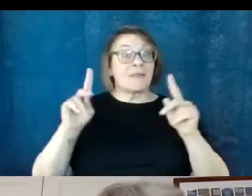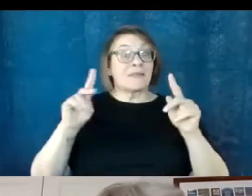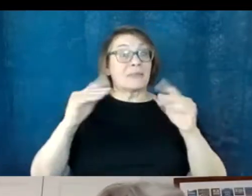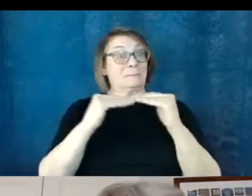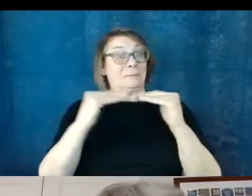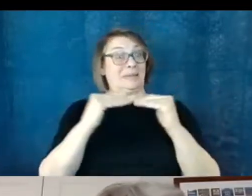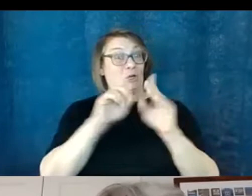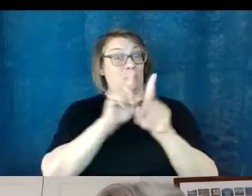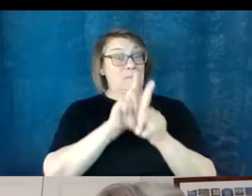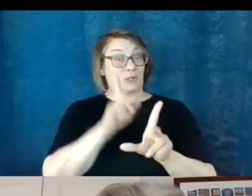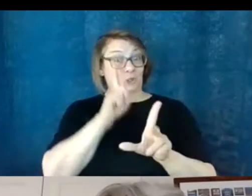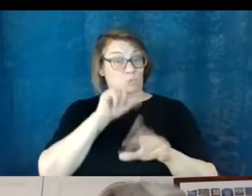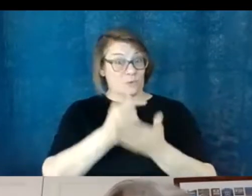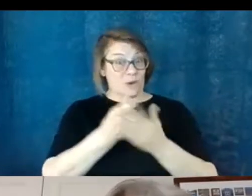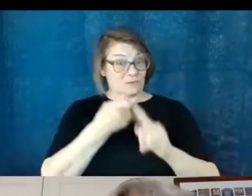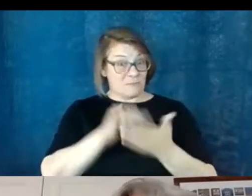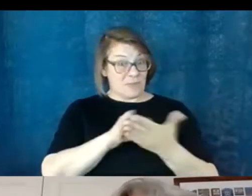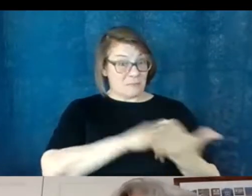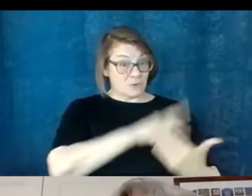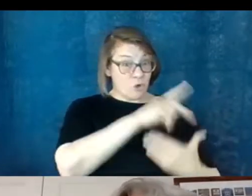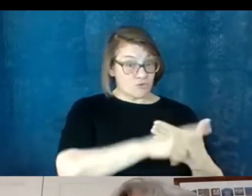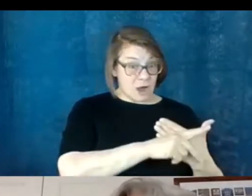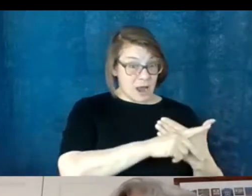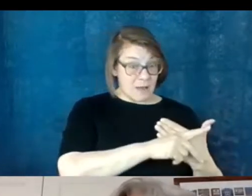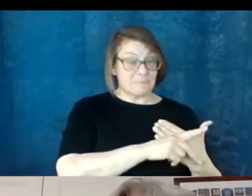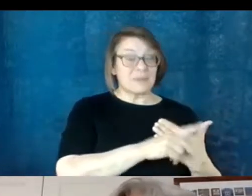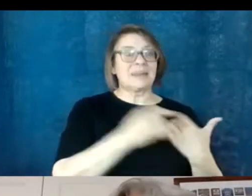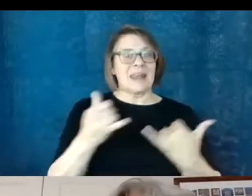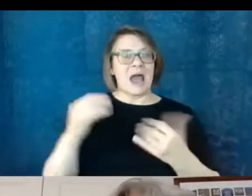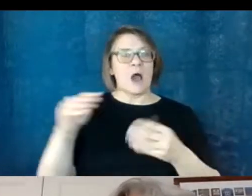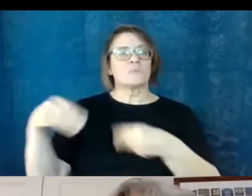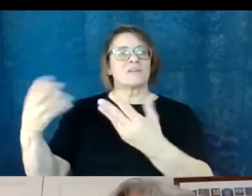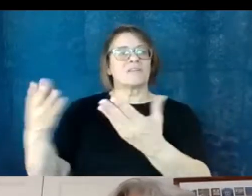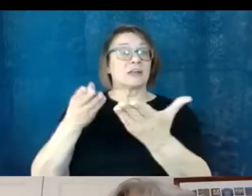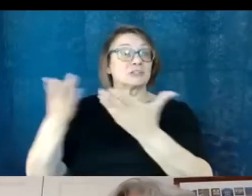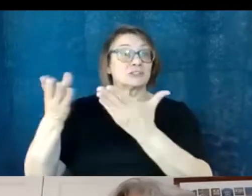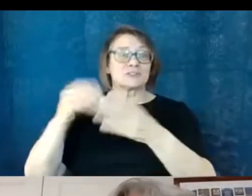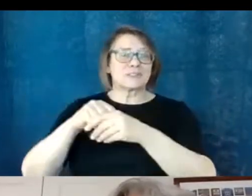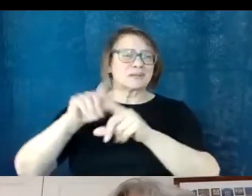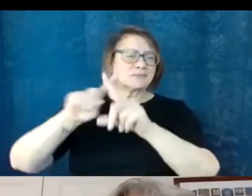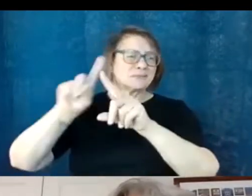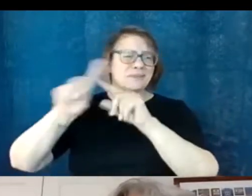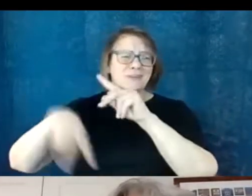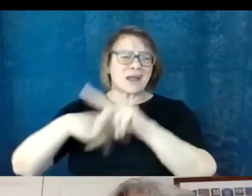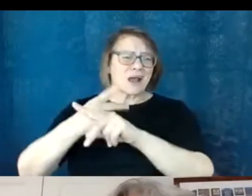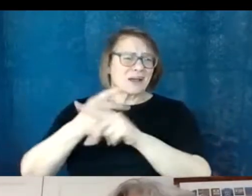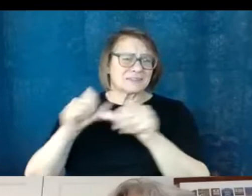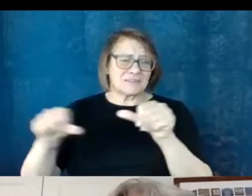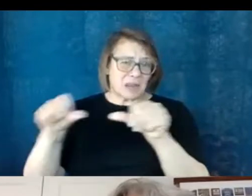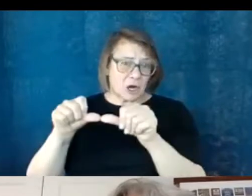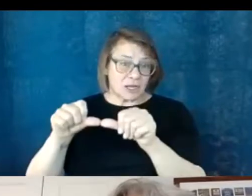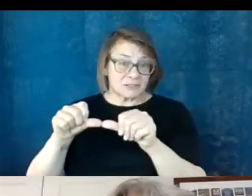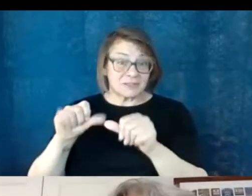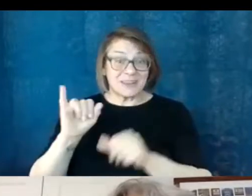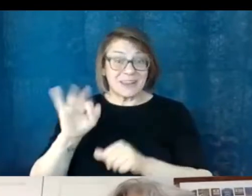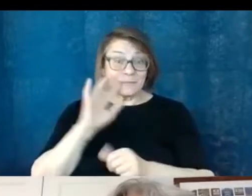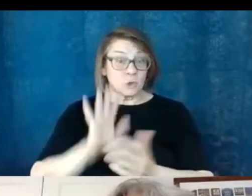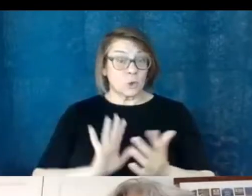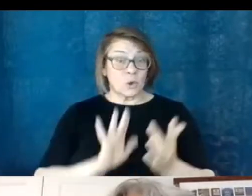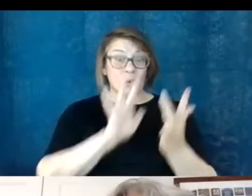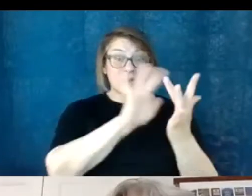from that program provide services in all kinds of areas. So if you reach